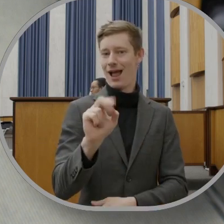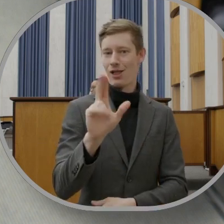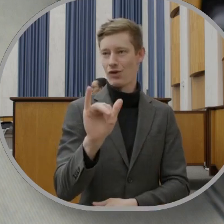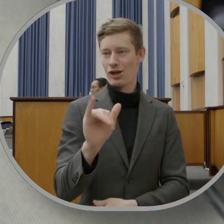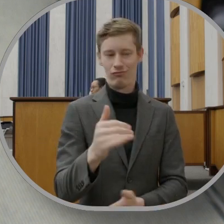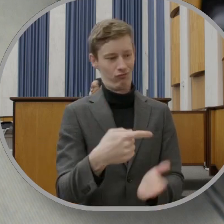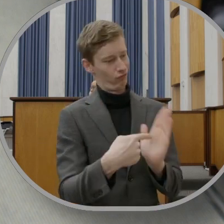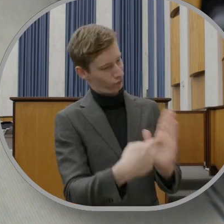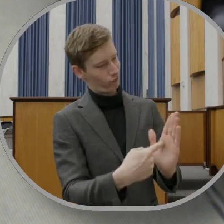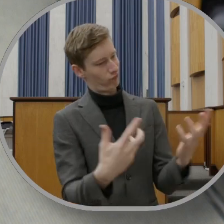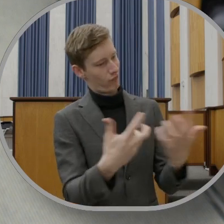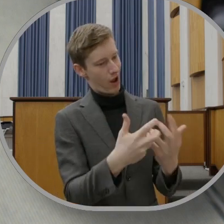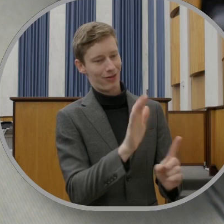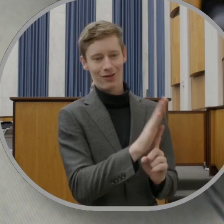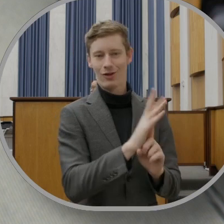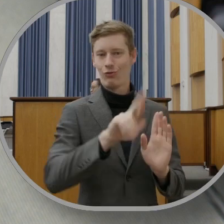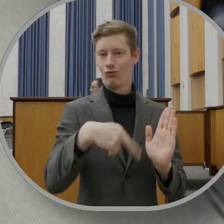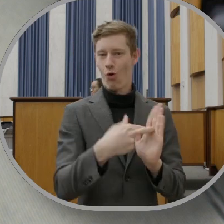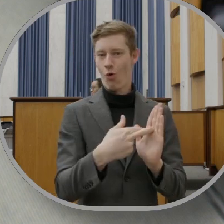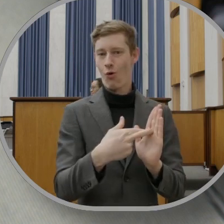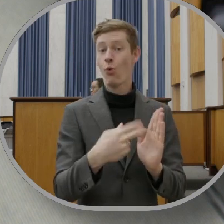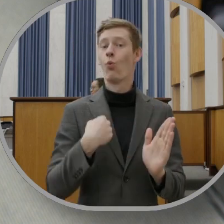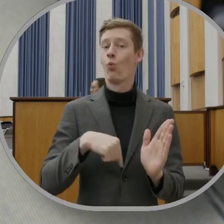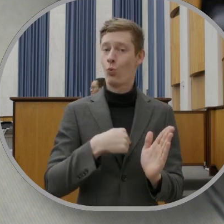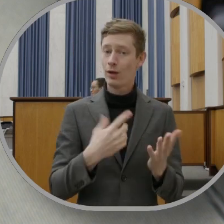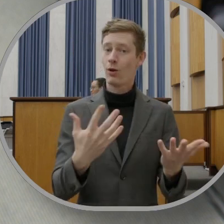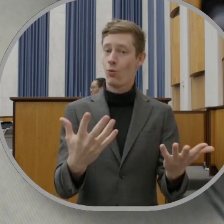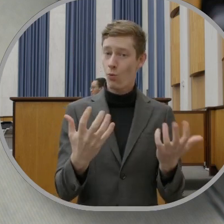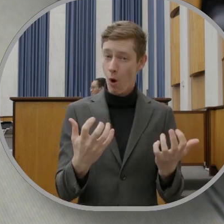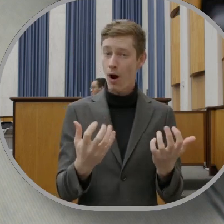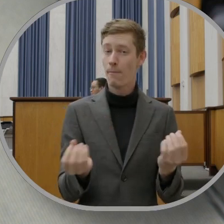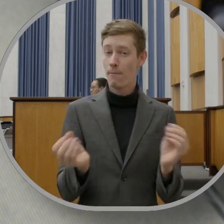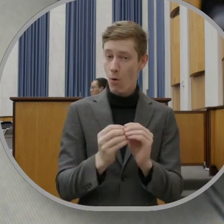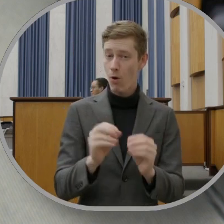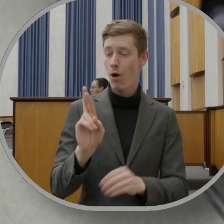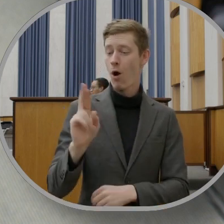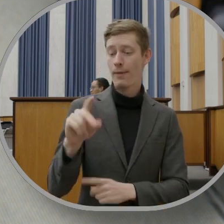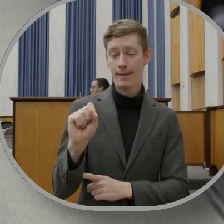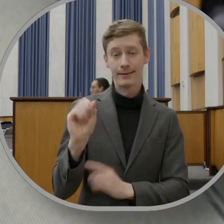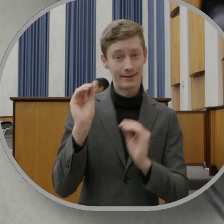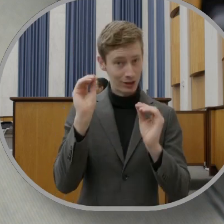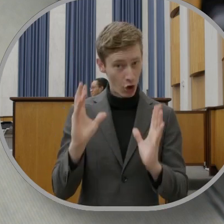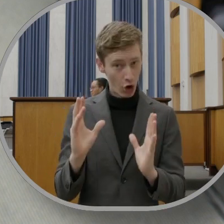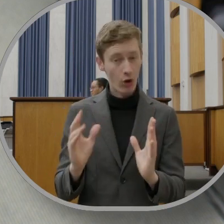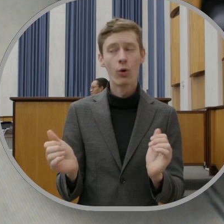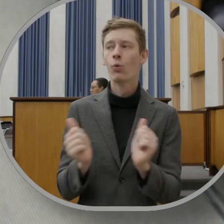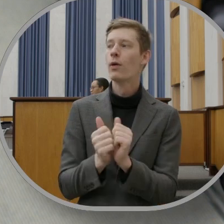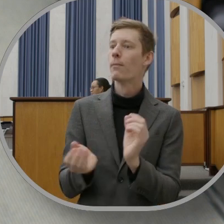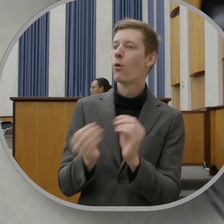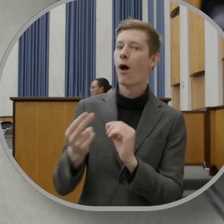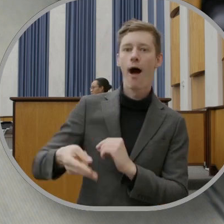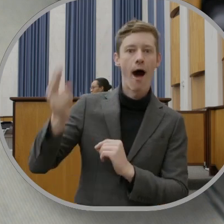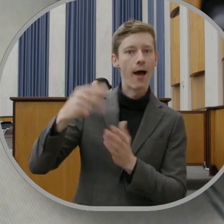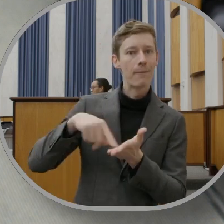We want and need more RPS teachers. And with a competitive salary, we will attract more teachers